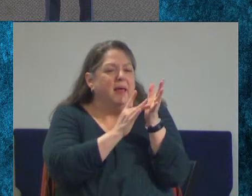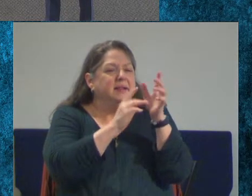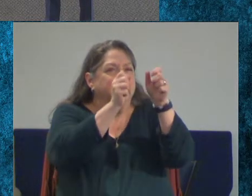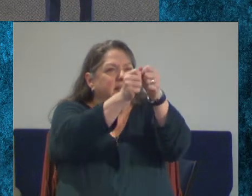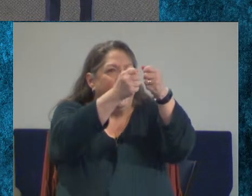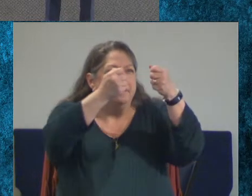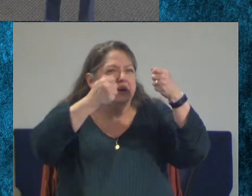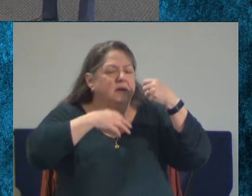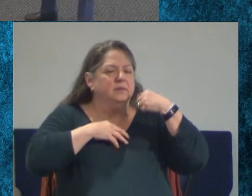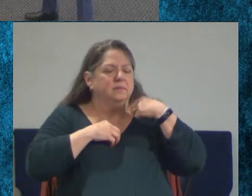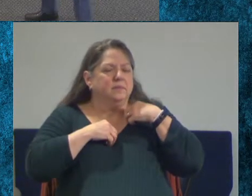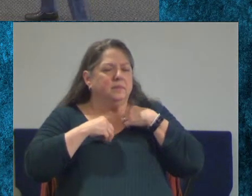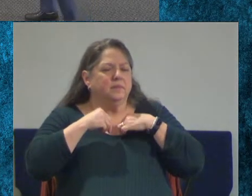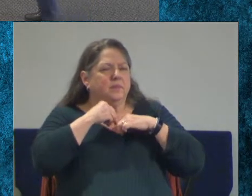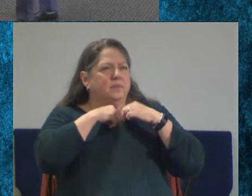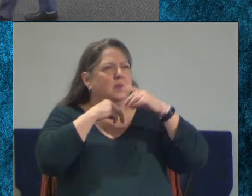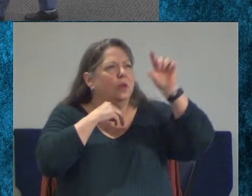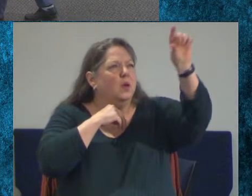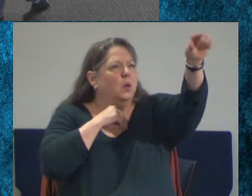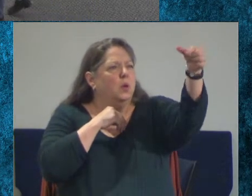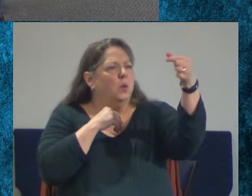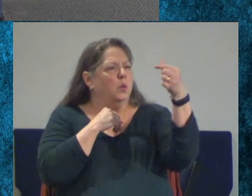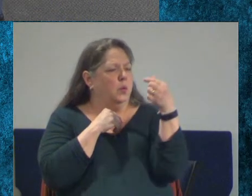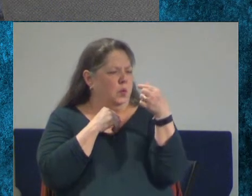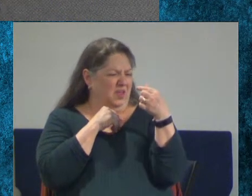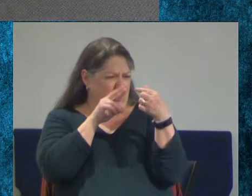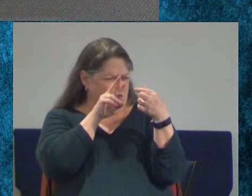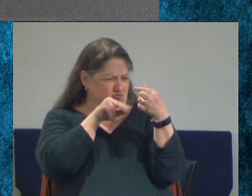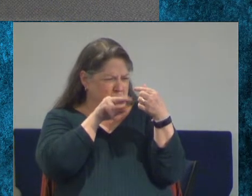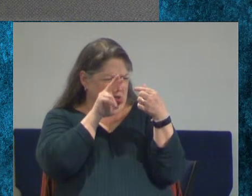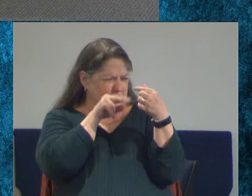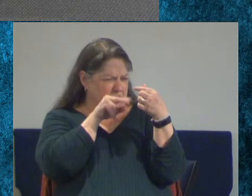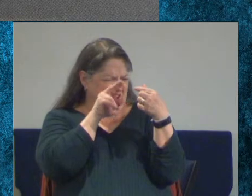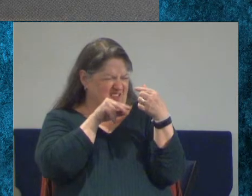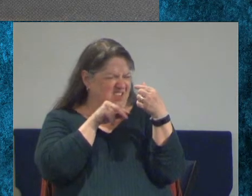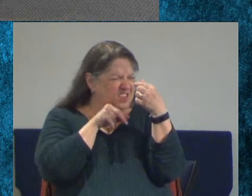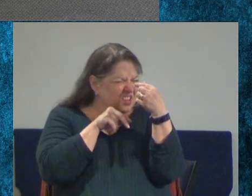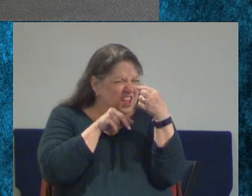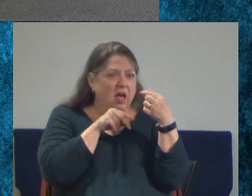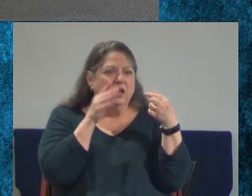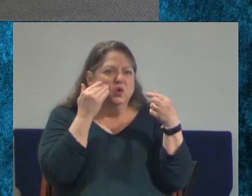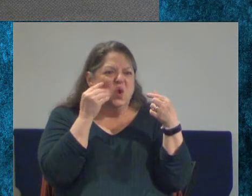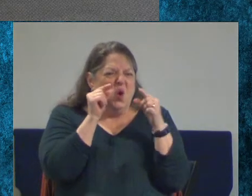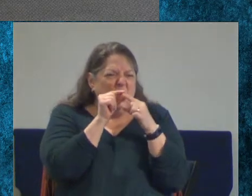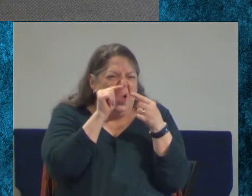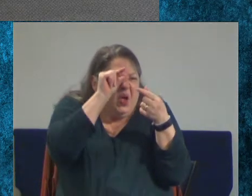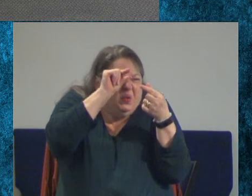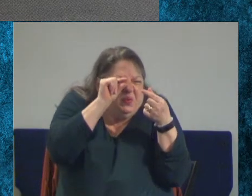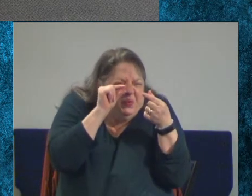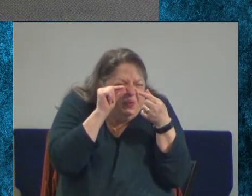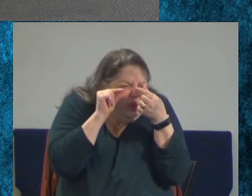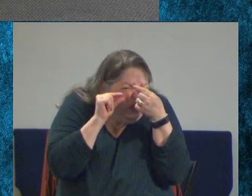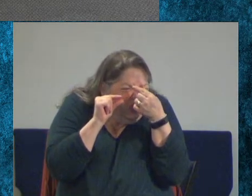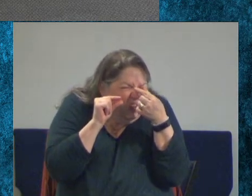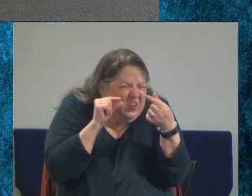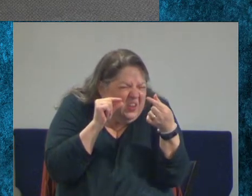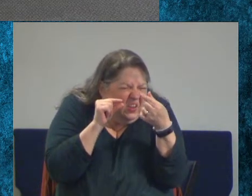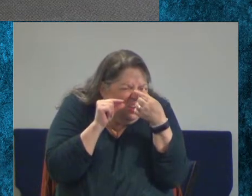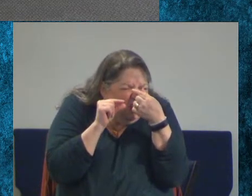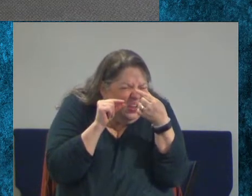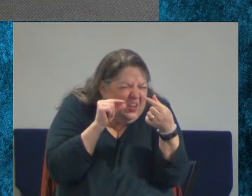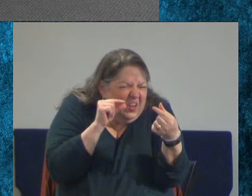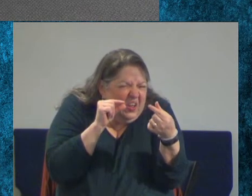And then you start reading, what do I need to do? And you can't even see the words. And so you kind of